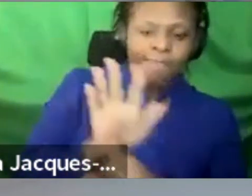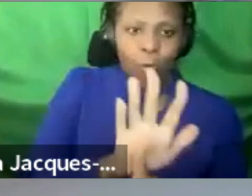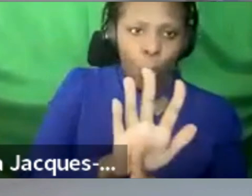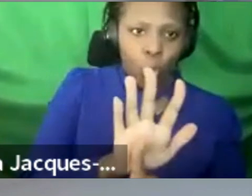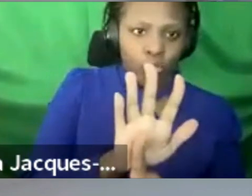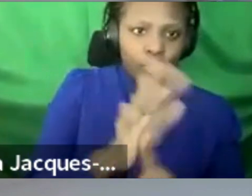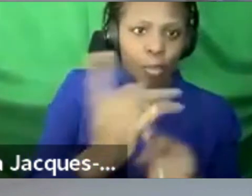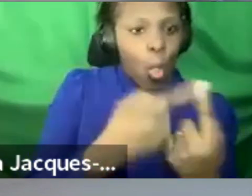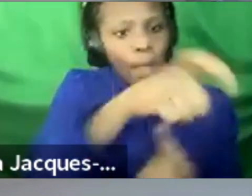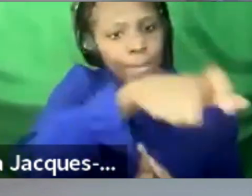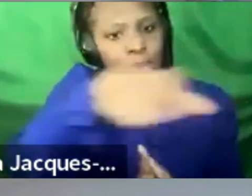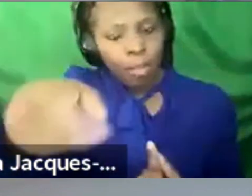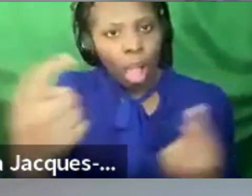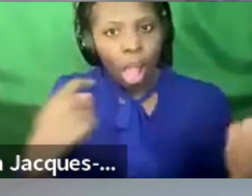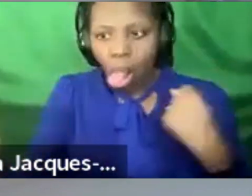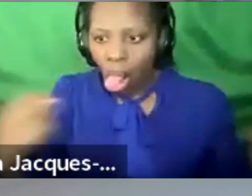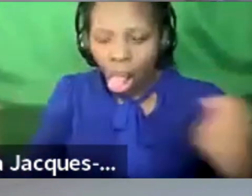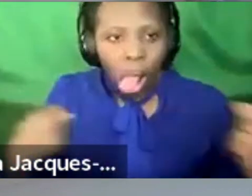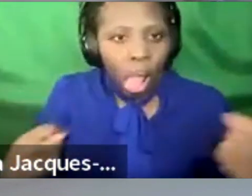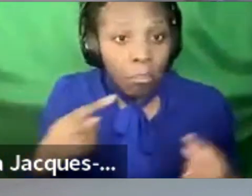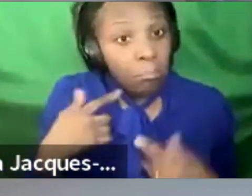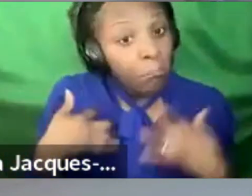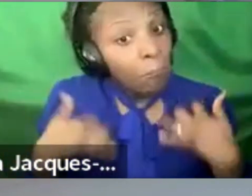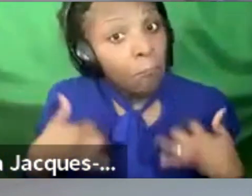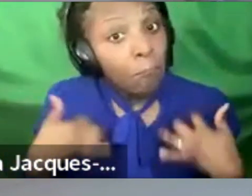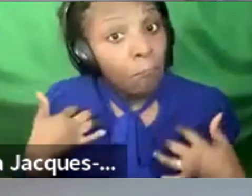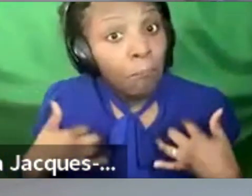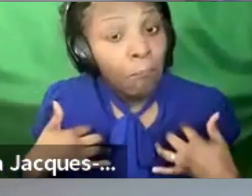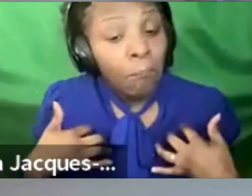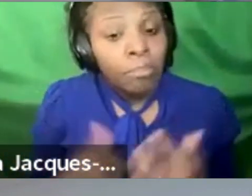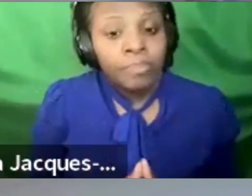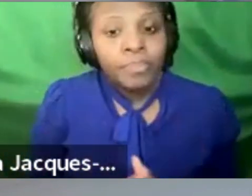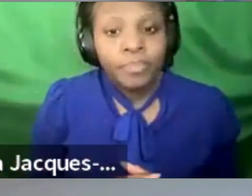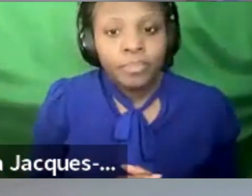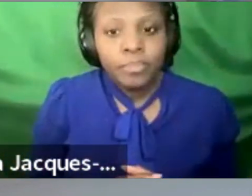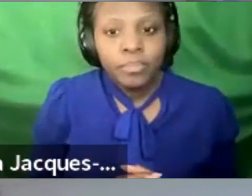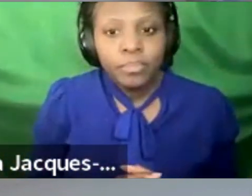and that's interesting. And